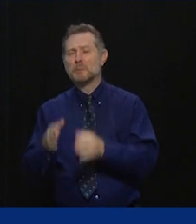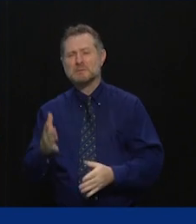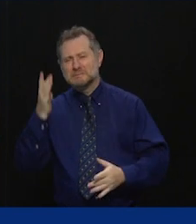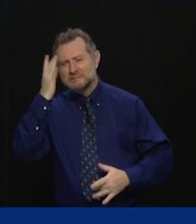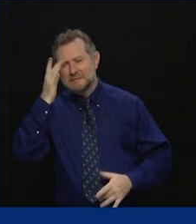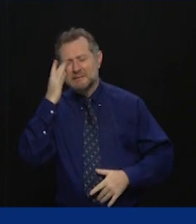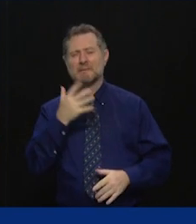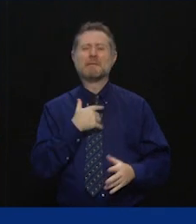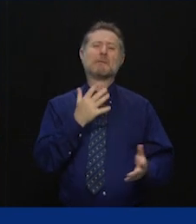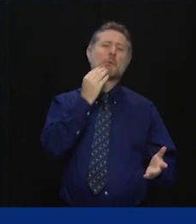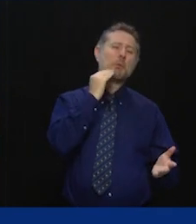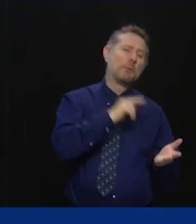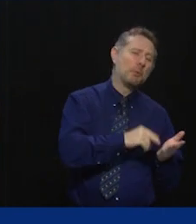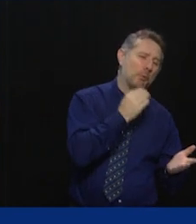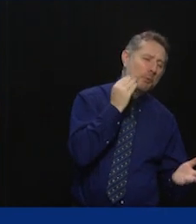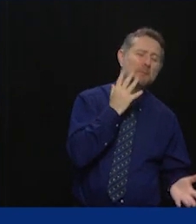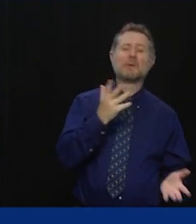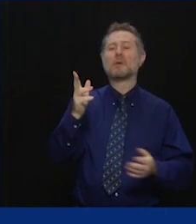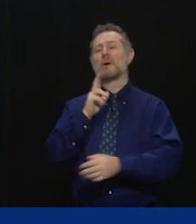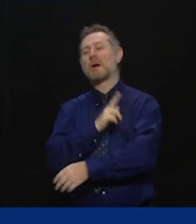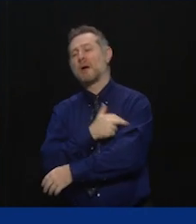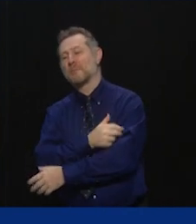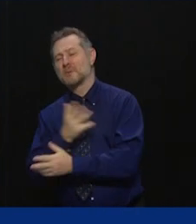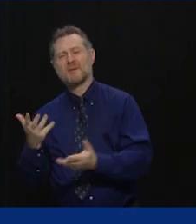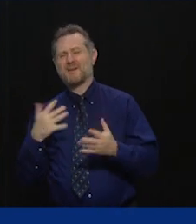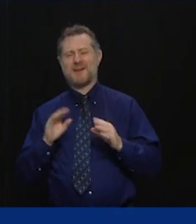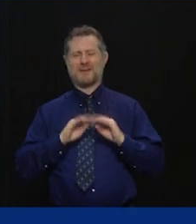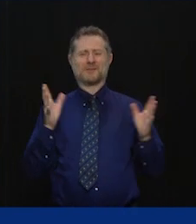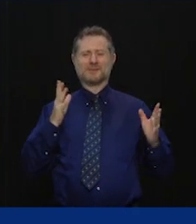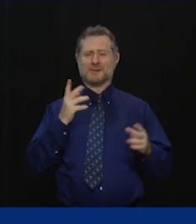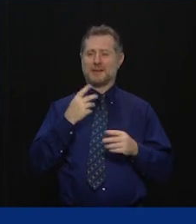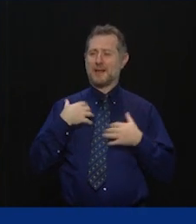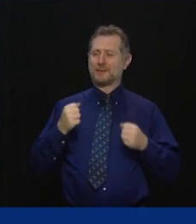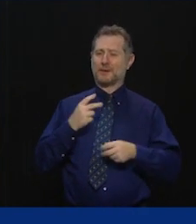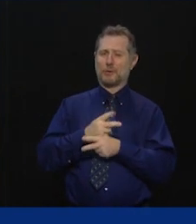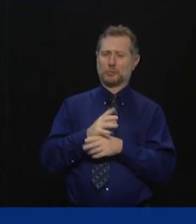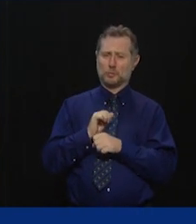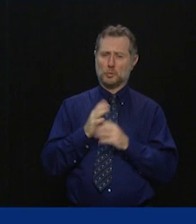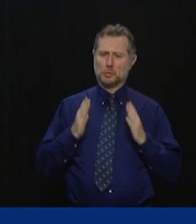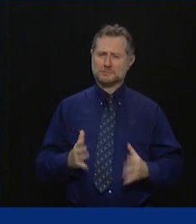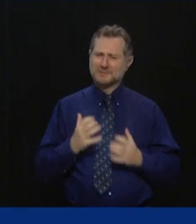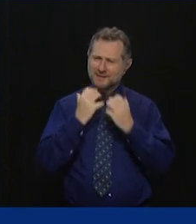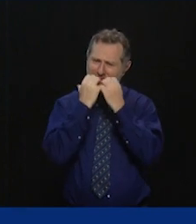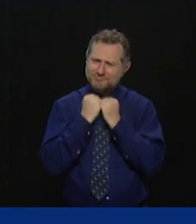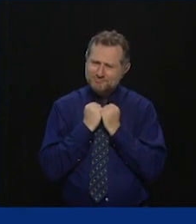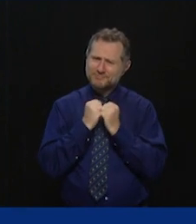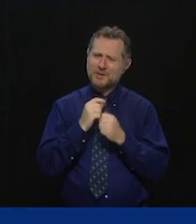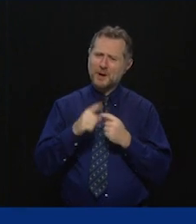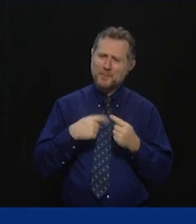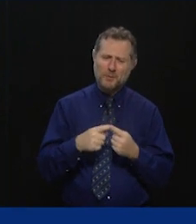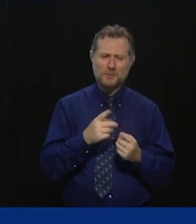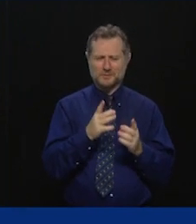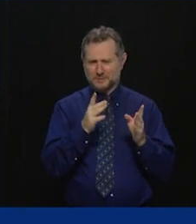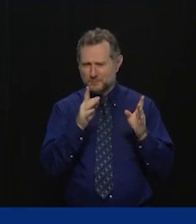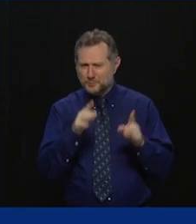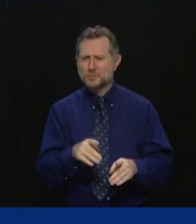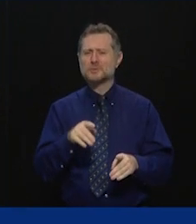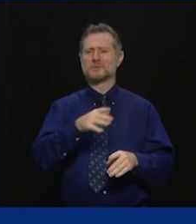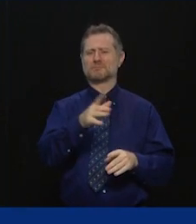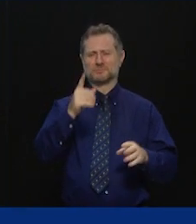hospital. These are obviously very caring people, or they would not have chosen this profession. And I have utmost respect for every single one of